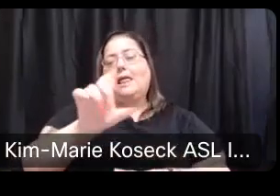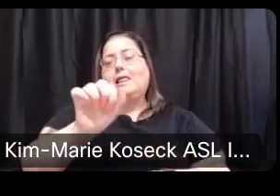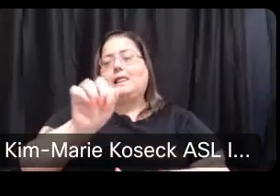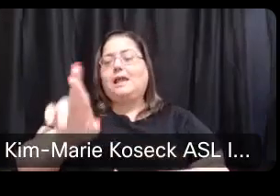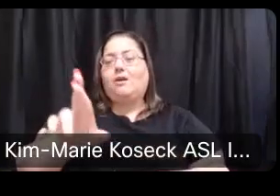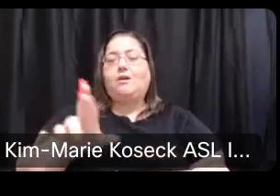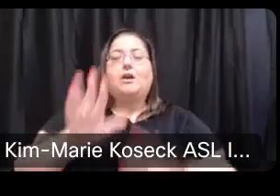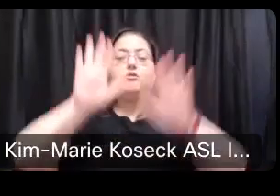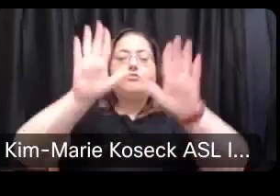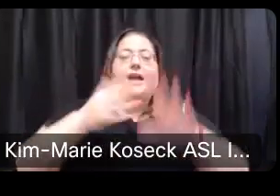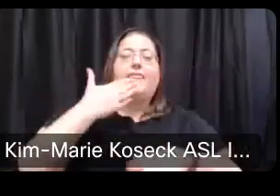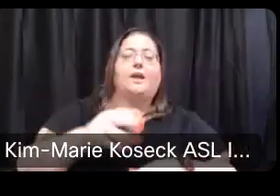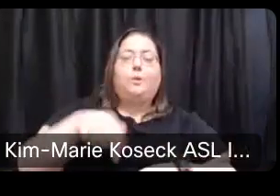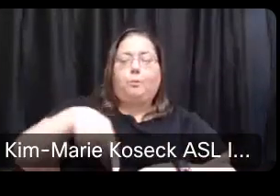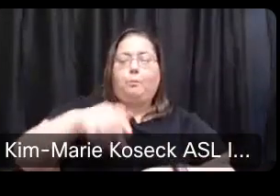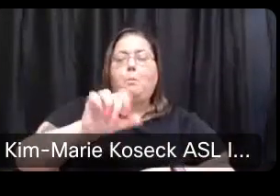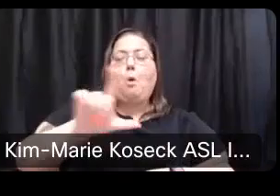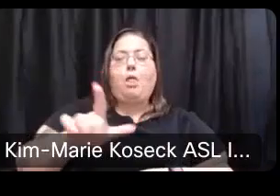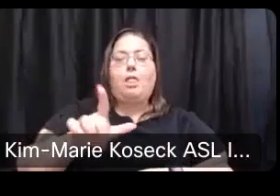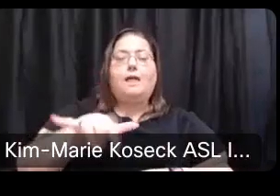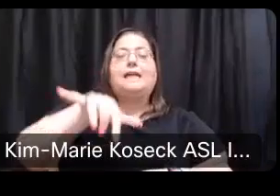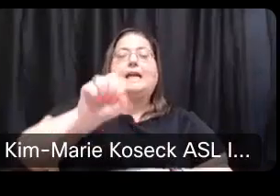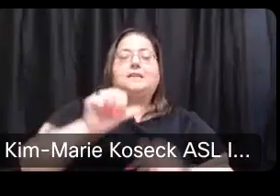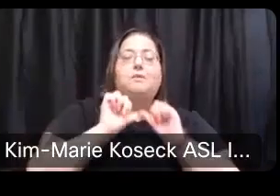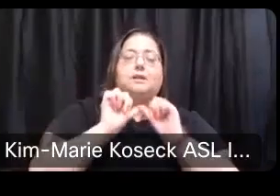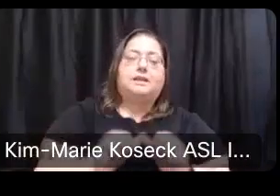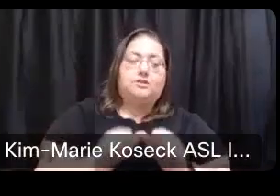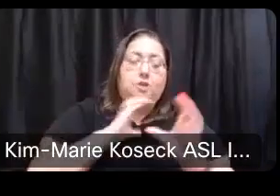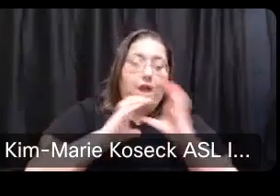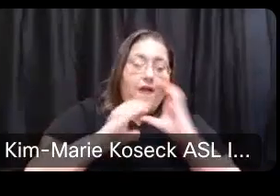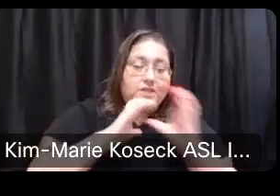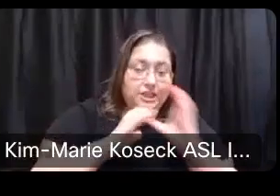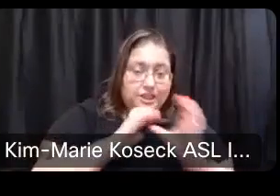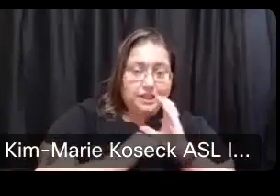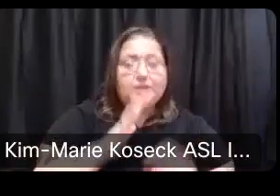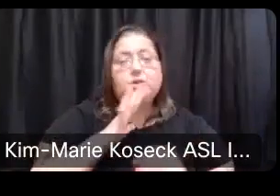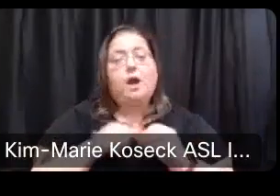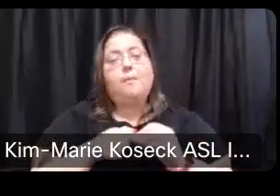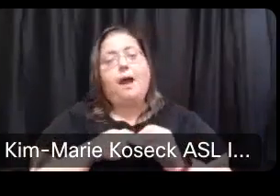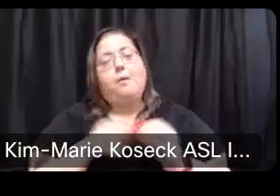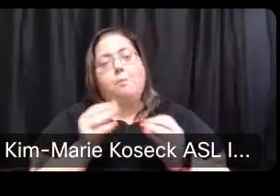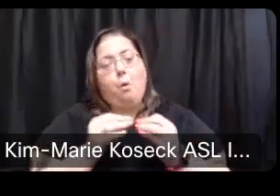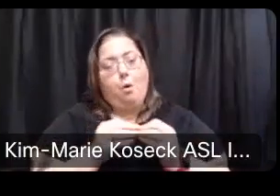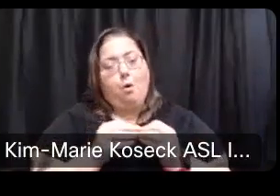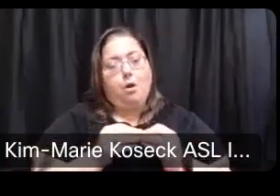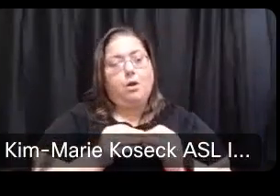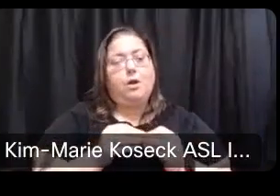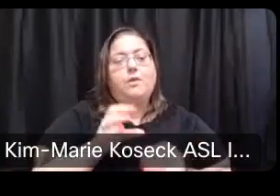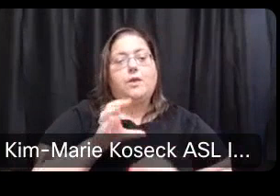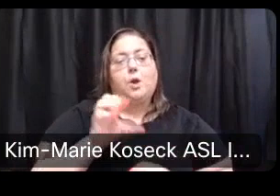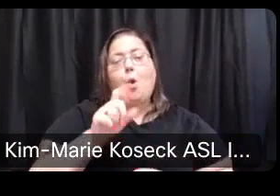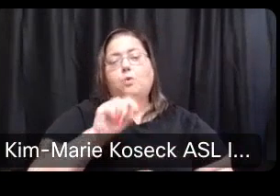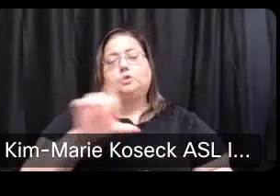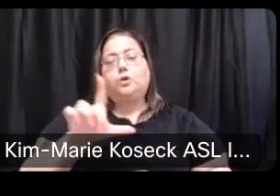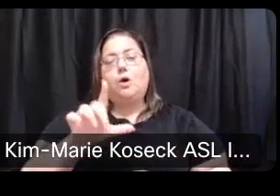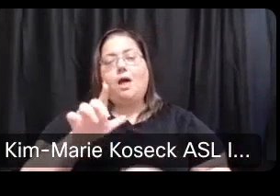Great. Thank you, Paul. So yes, I will continue the conversation and talk a little bit more about the Coastal Lakeshore Economy